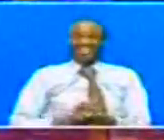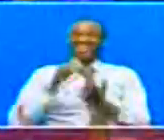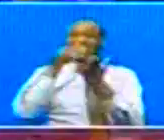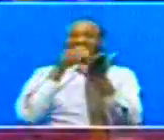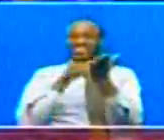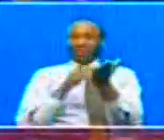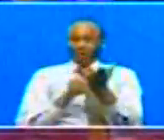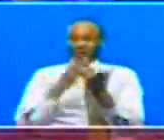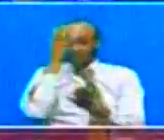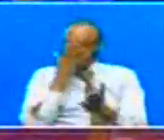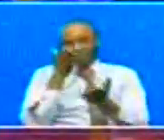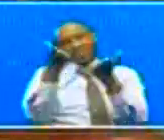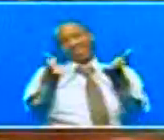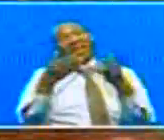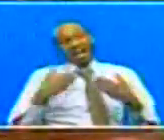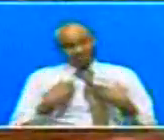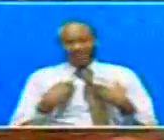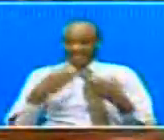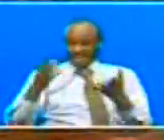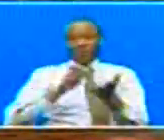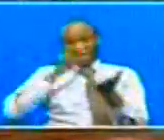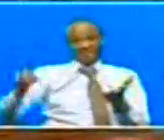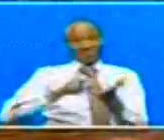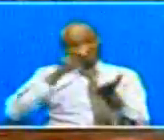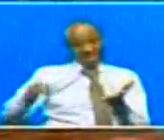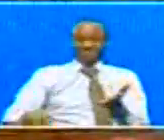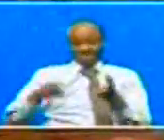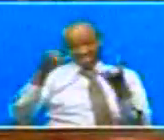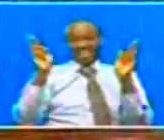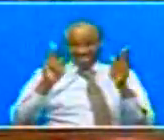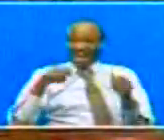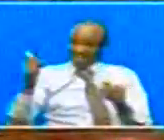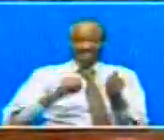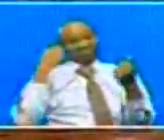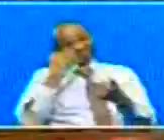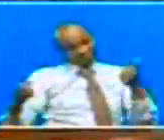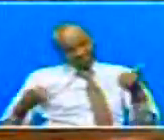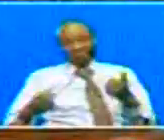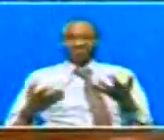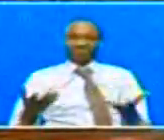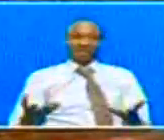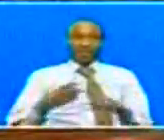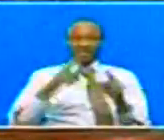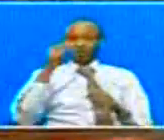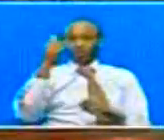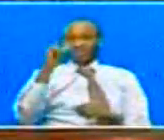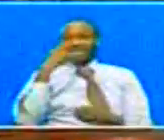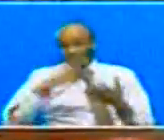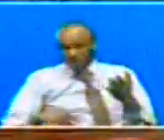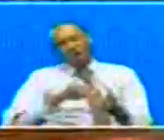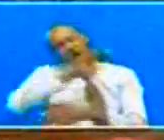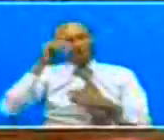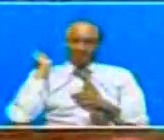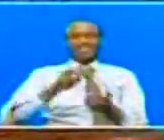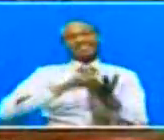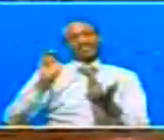out. Resignation or stepping aside are in order. Some refusing. Tony said, all should step